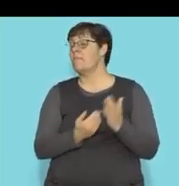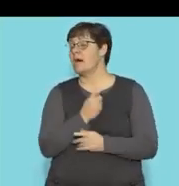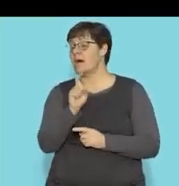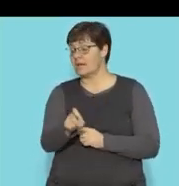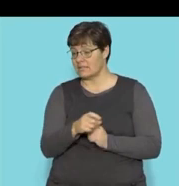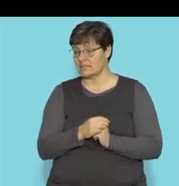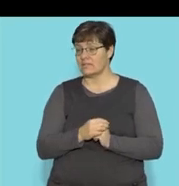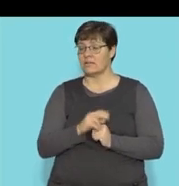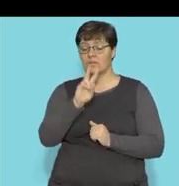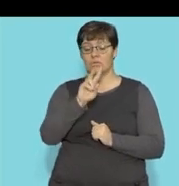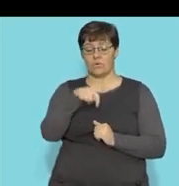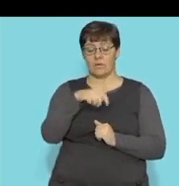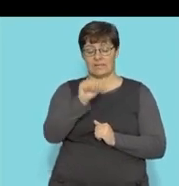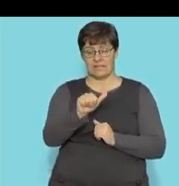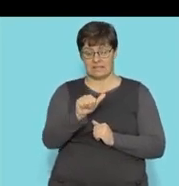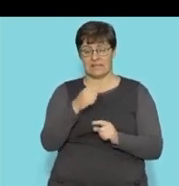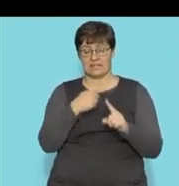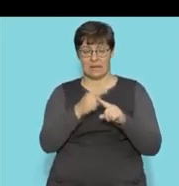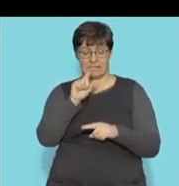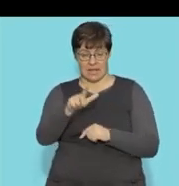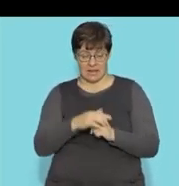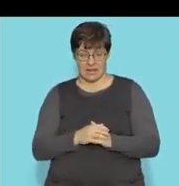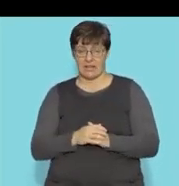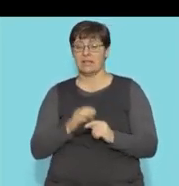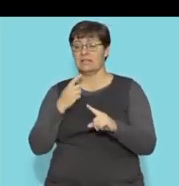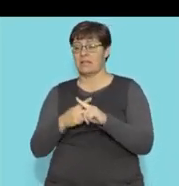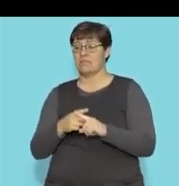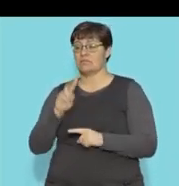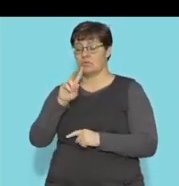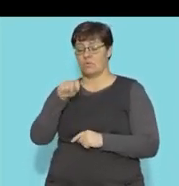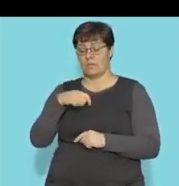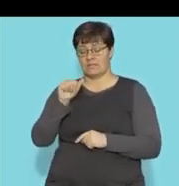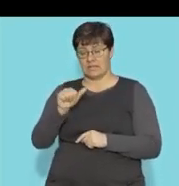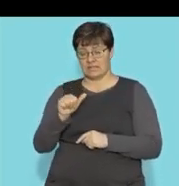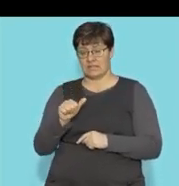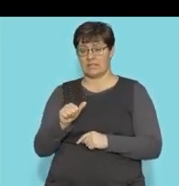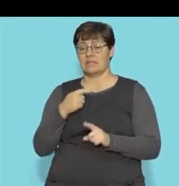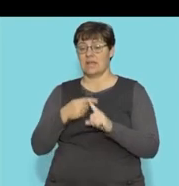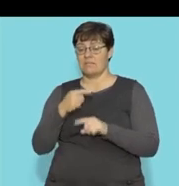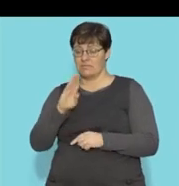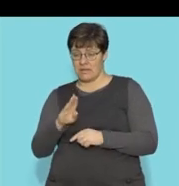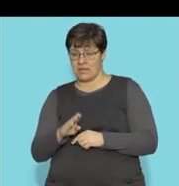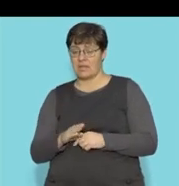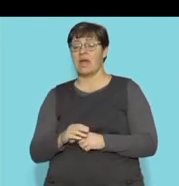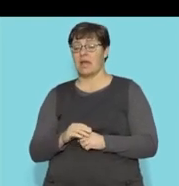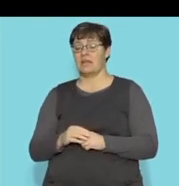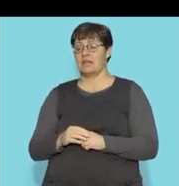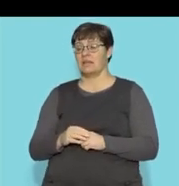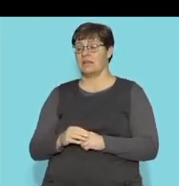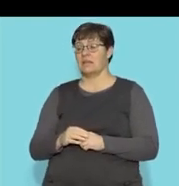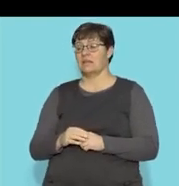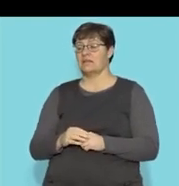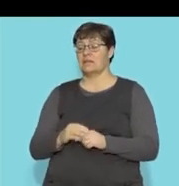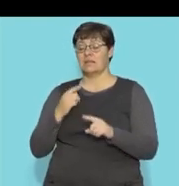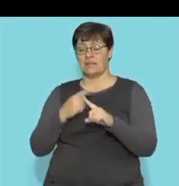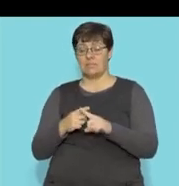it's going to have to be 2,6 times my length times 2,6 times my breadth, and then my